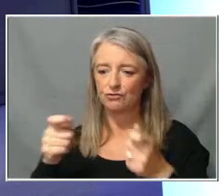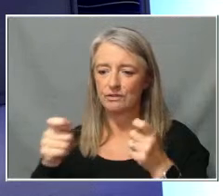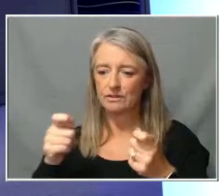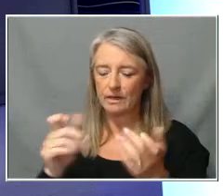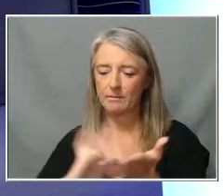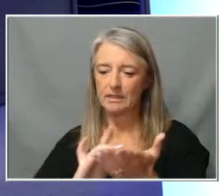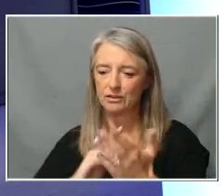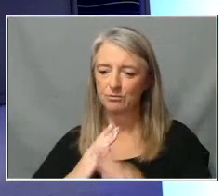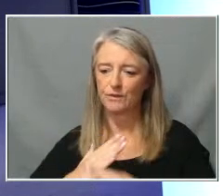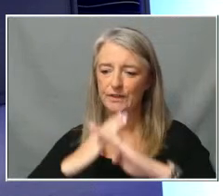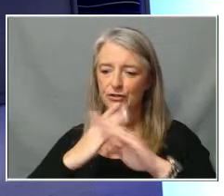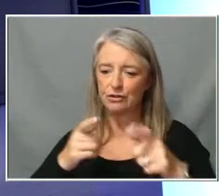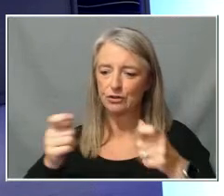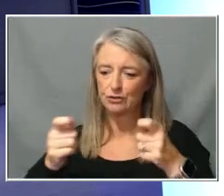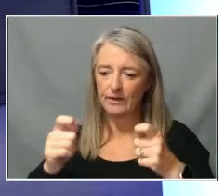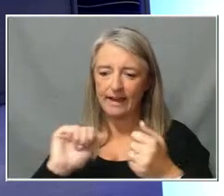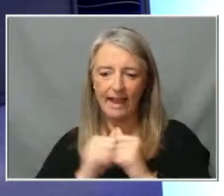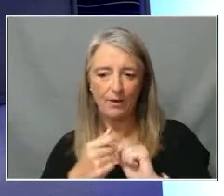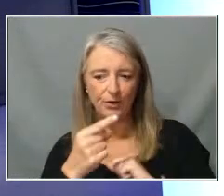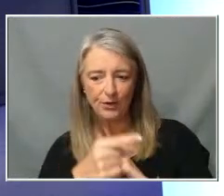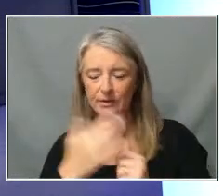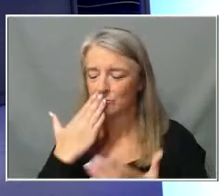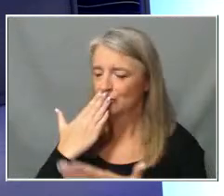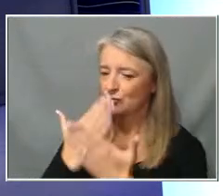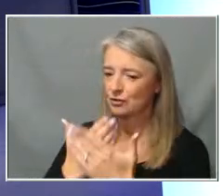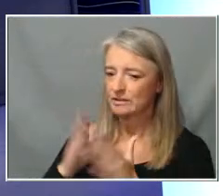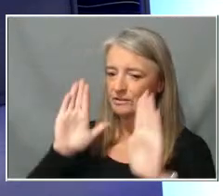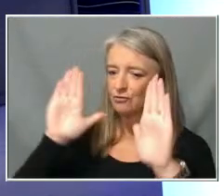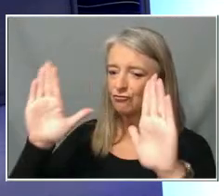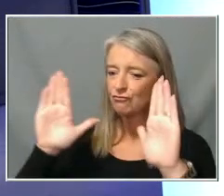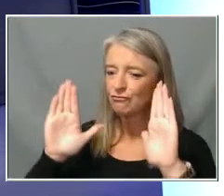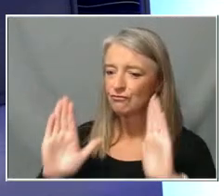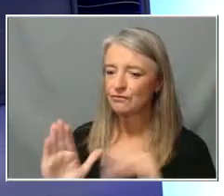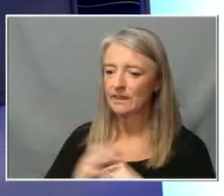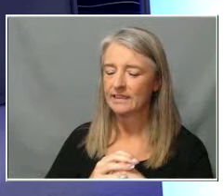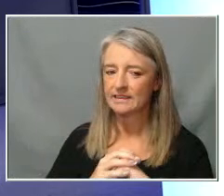How are you? I'm good. Yeah, it's such a great